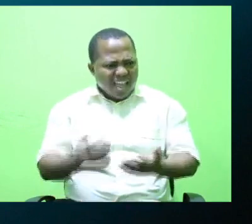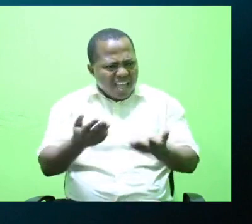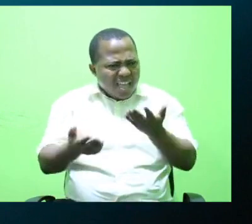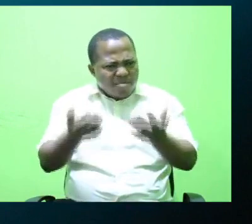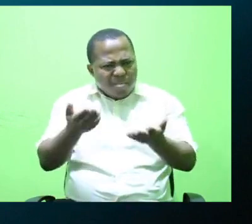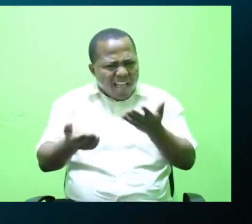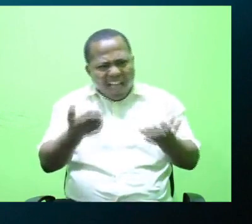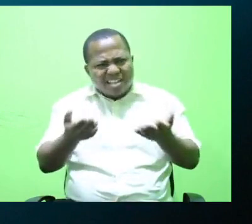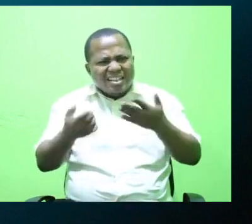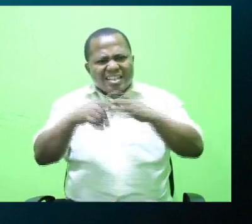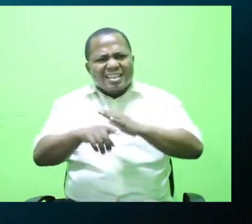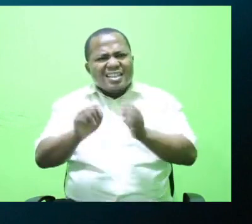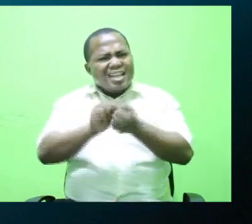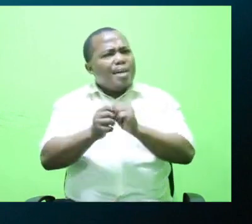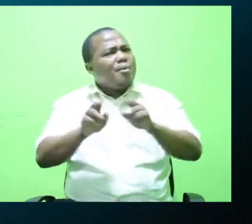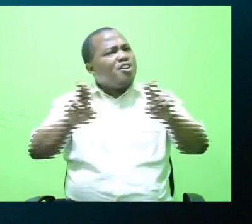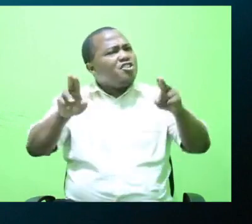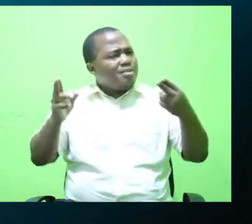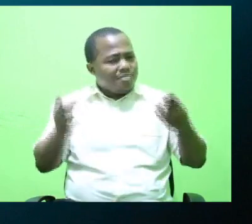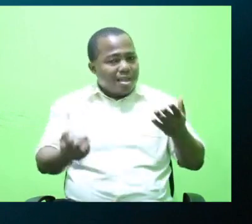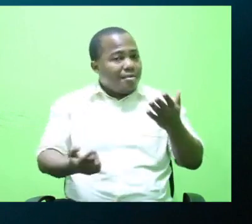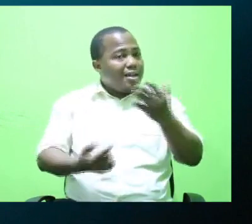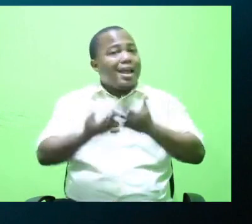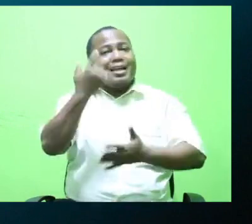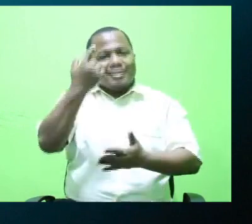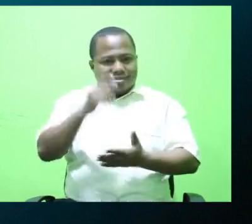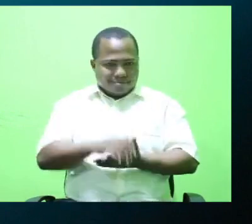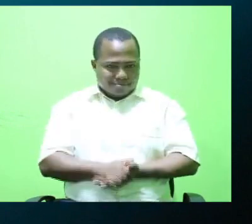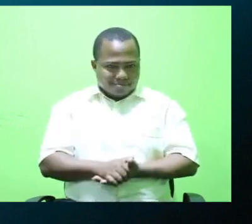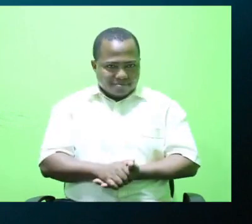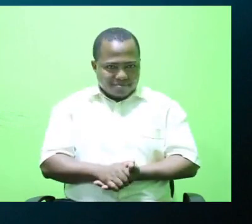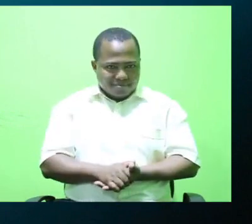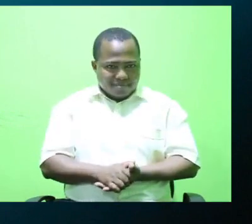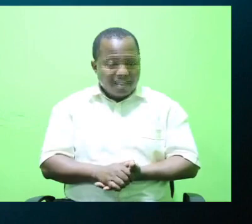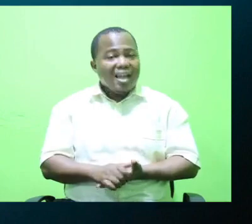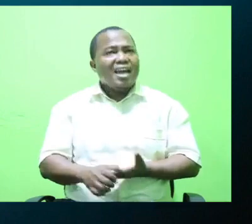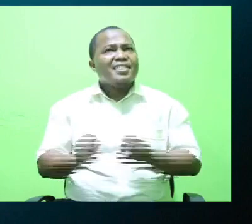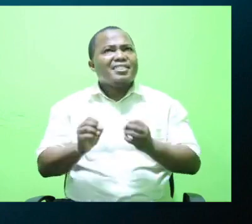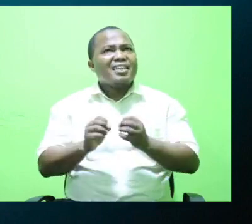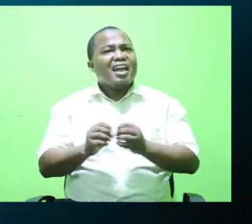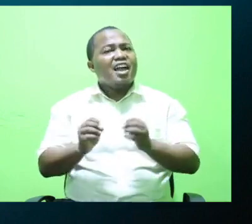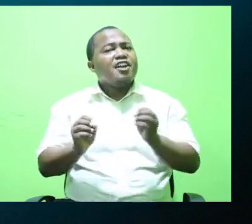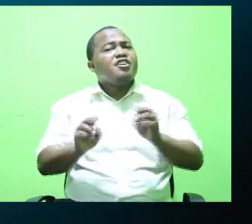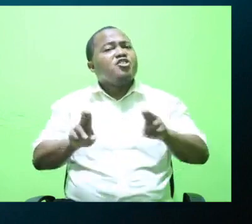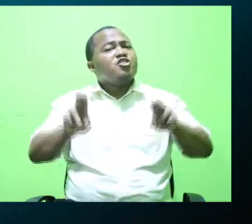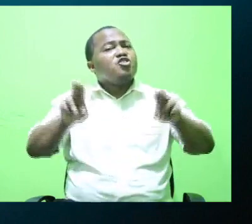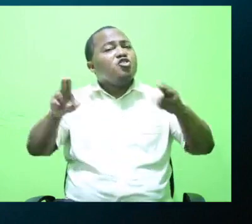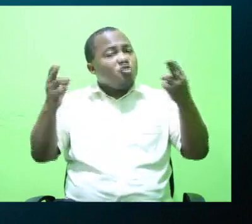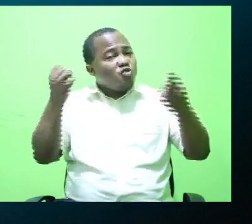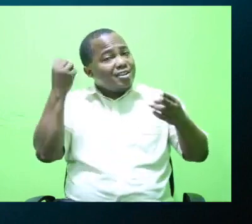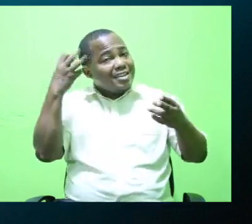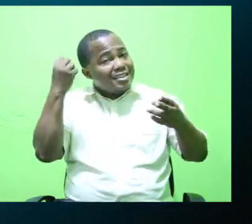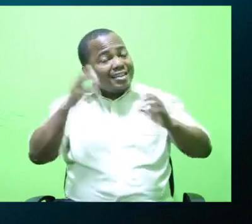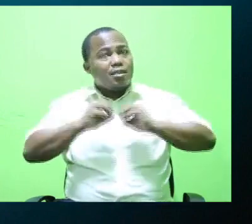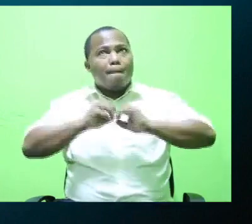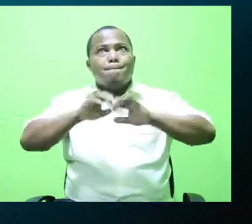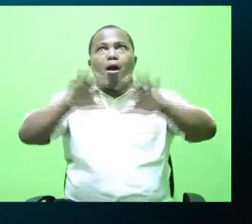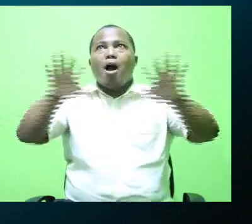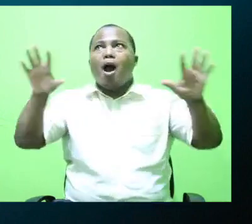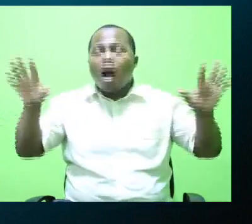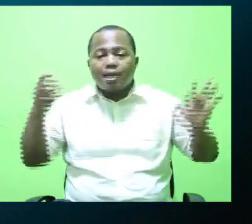Imagine there is a new case rises. I mean, new disease rises in our